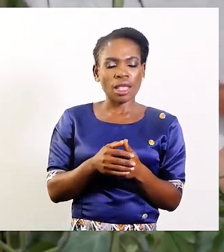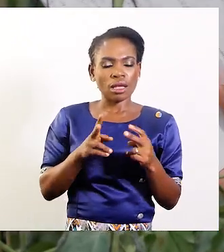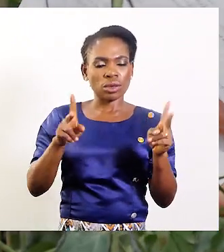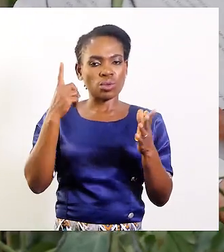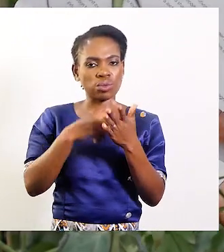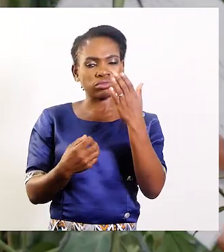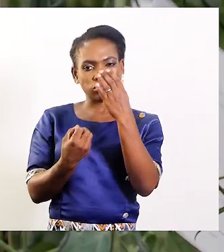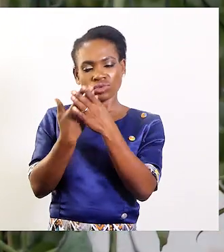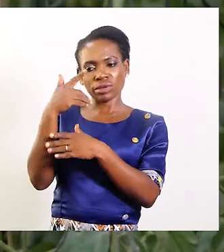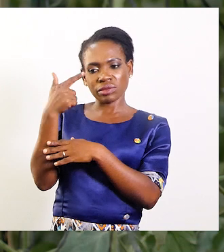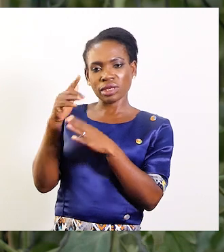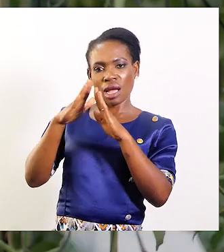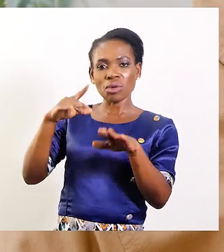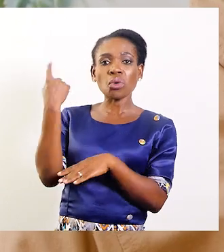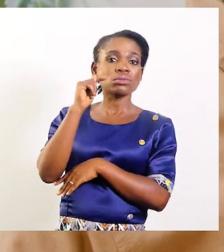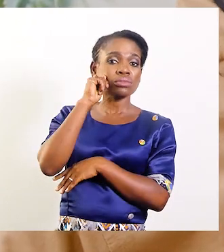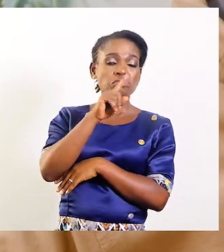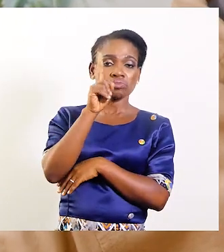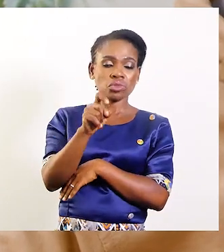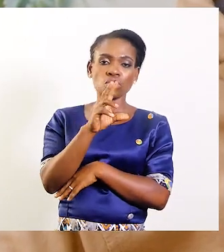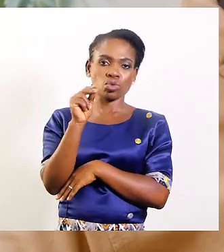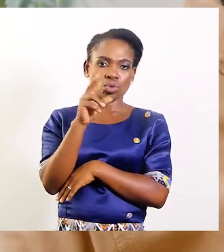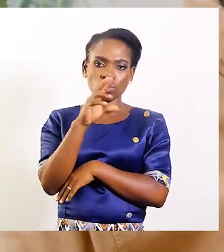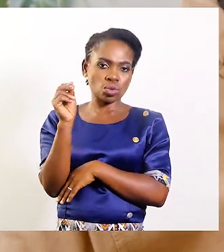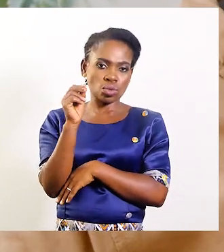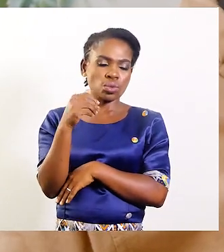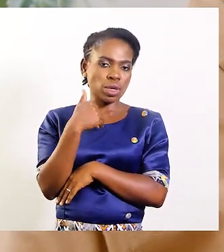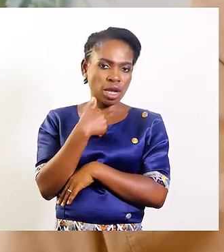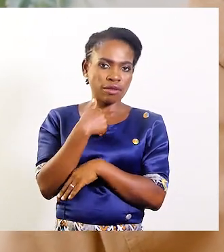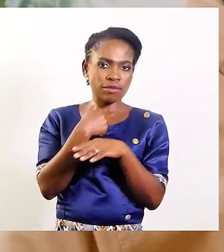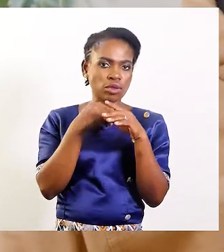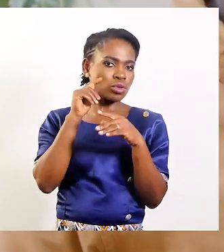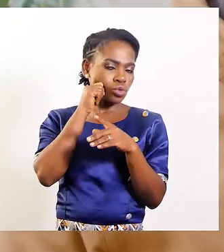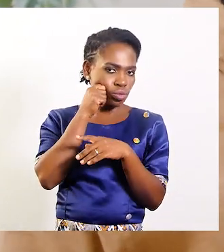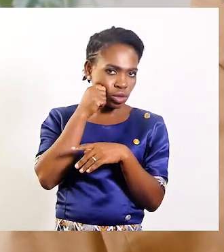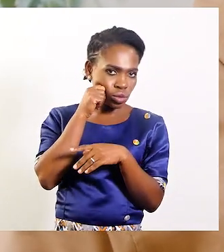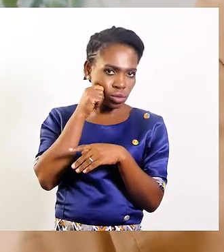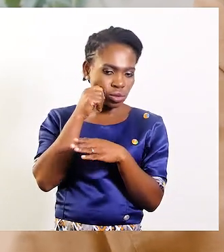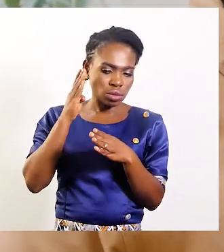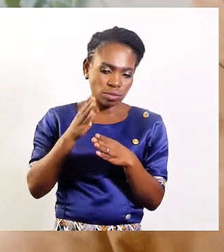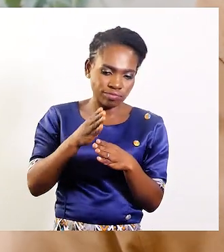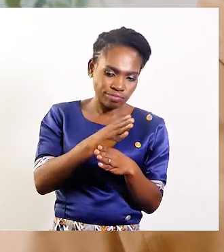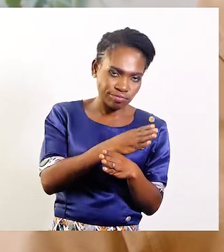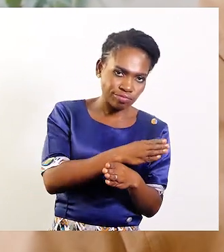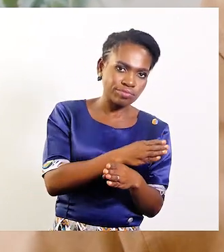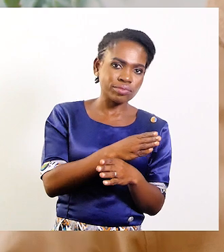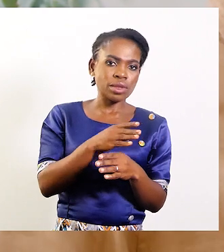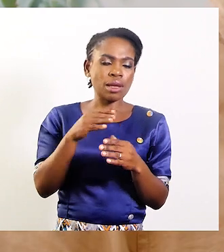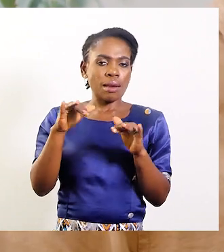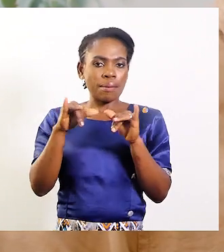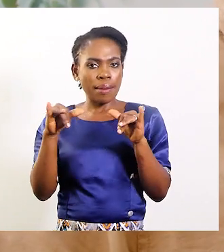cultivating in these greenhouses? Is it just tomatoes? No. So currently we are doing tomatoes, cucumbers, bell